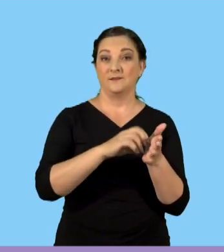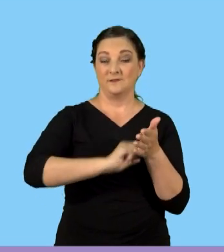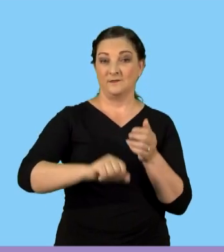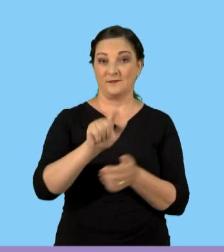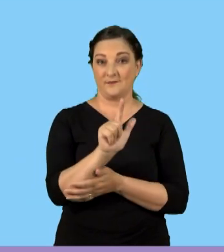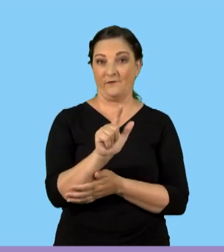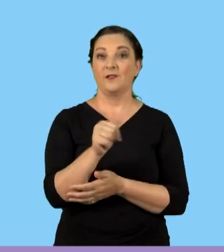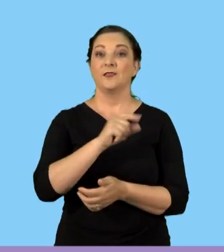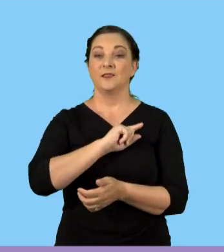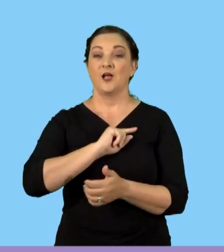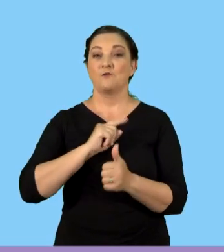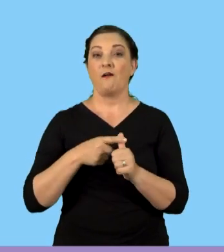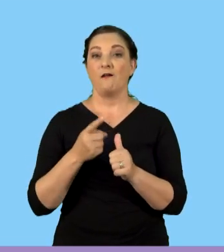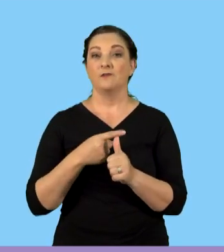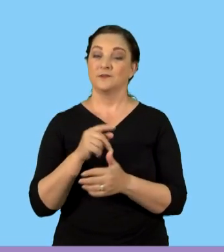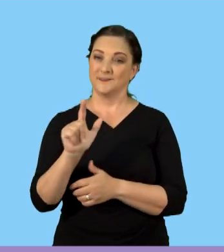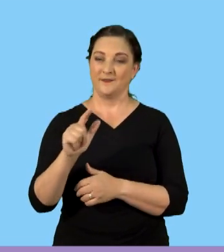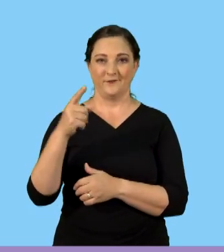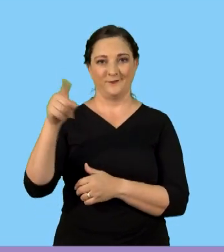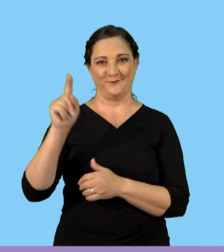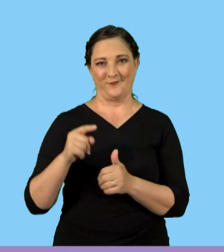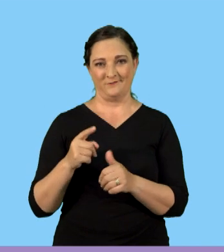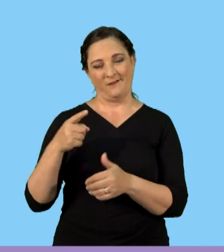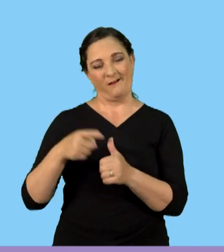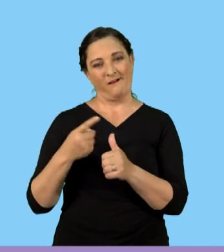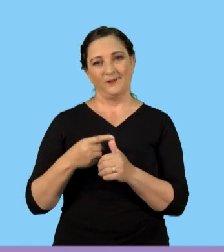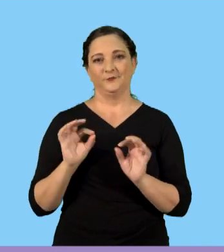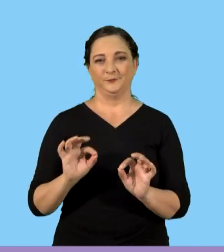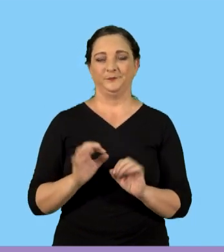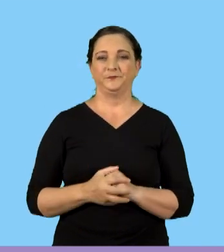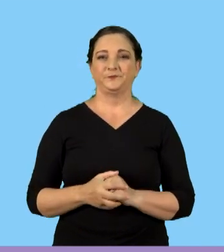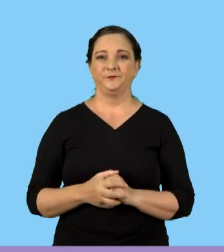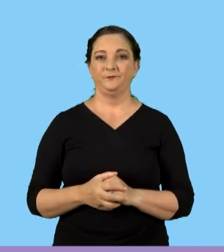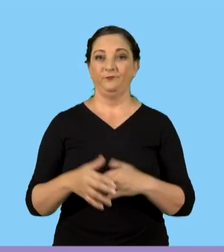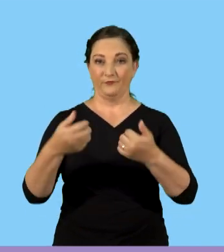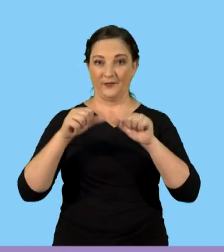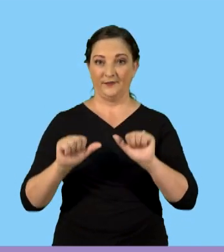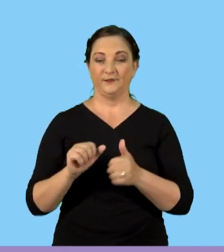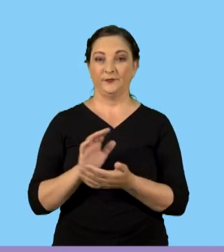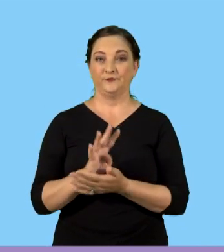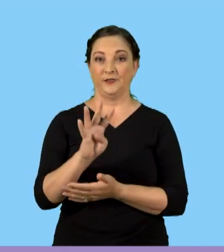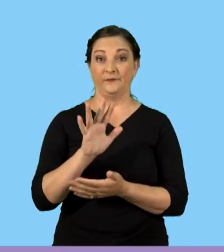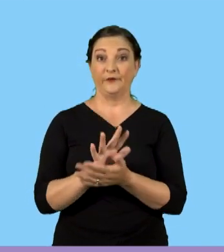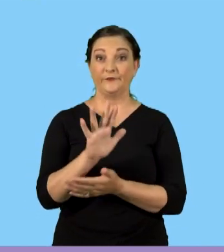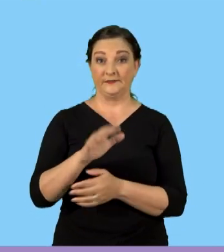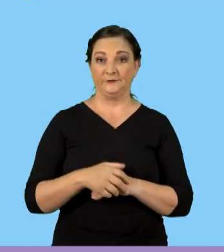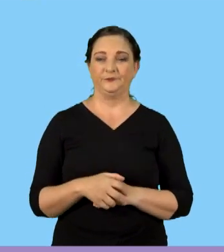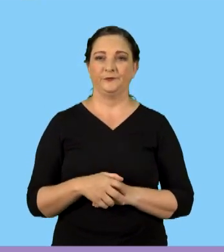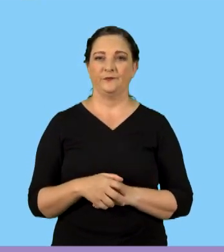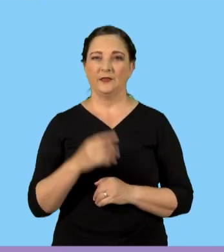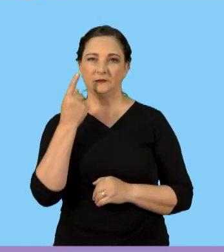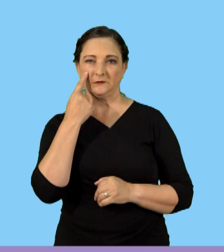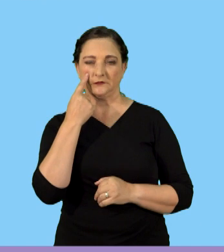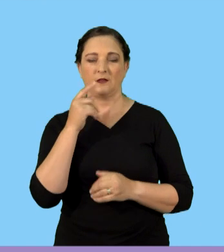to give us a 7. So that is absolutely correct there. And then the next one there, we have a 15. So from the 15, let's